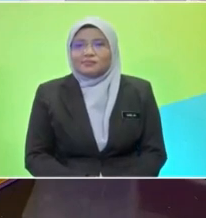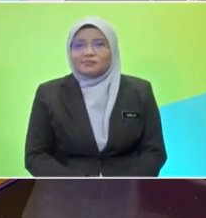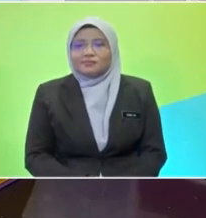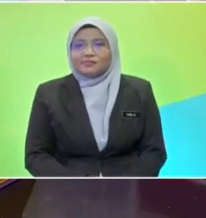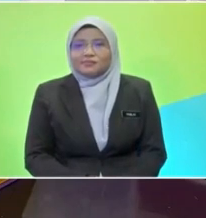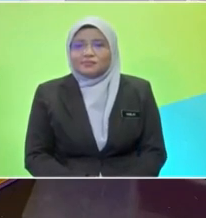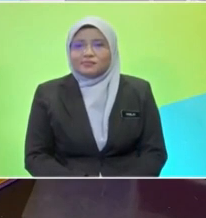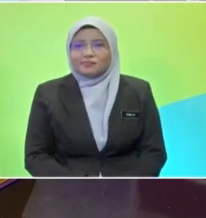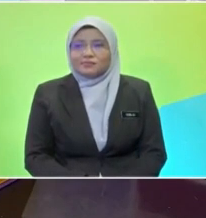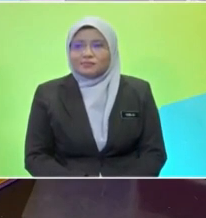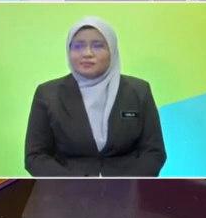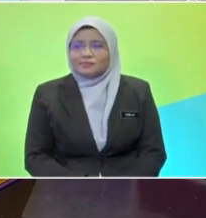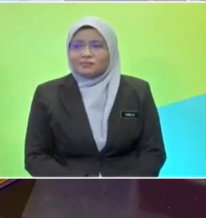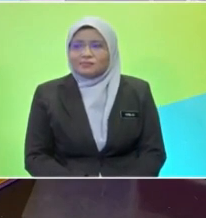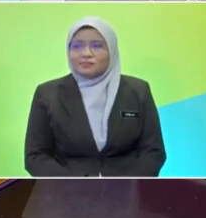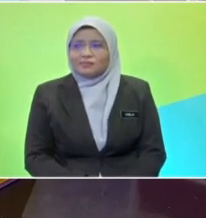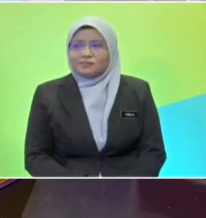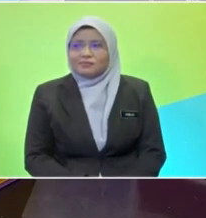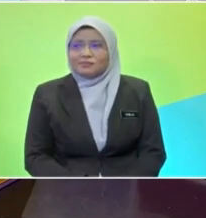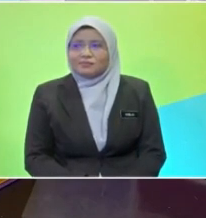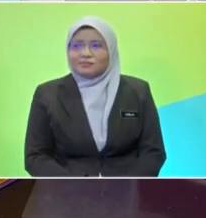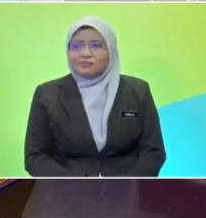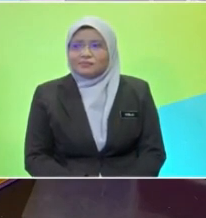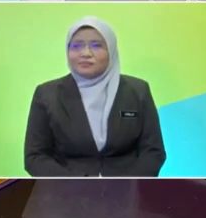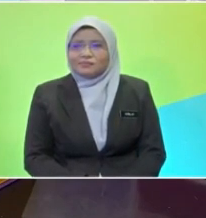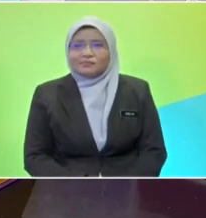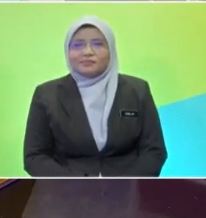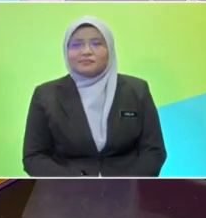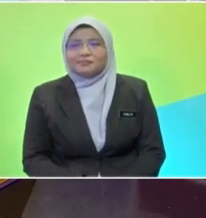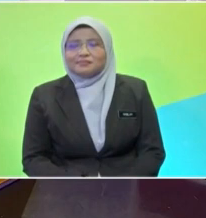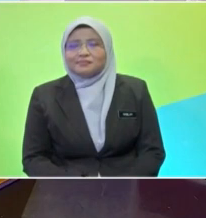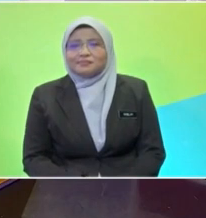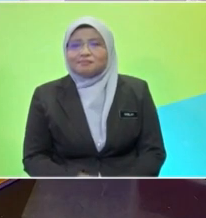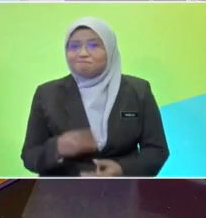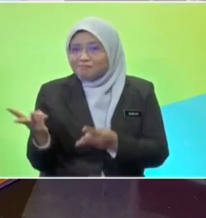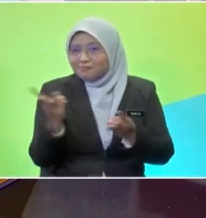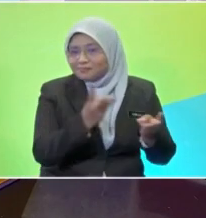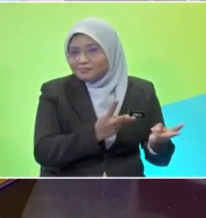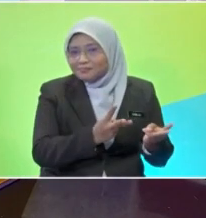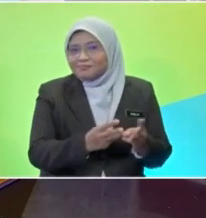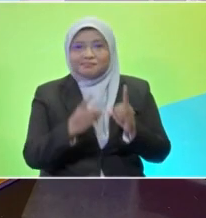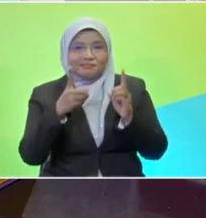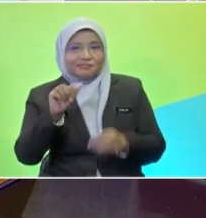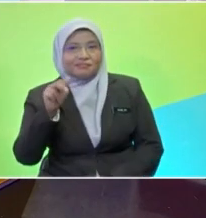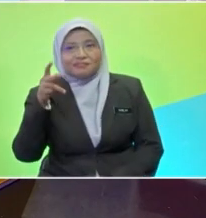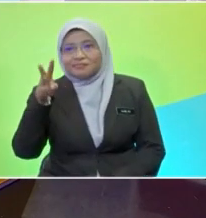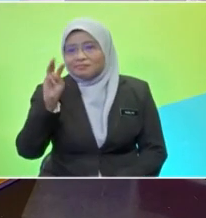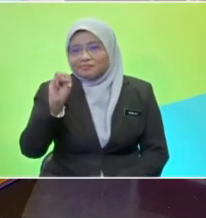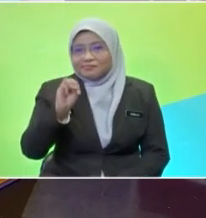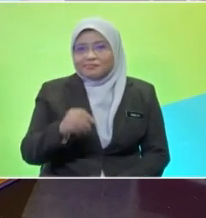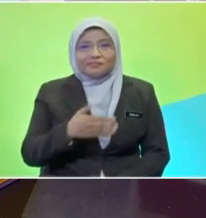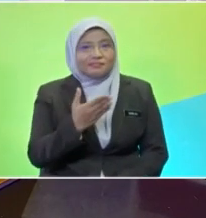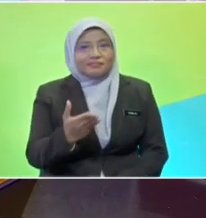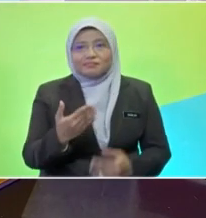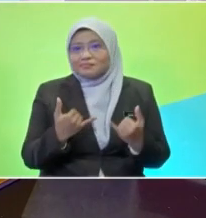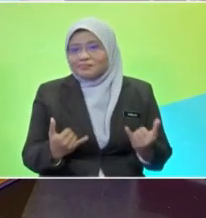one. Mr. Carl, I'm just kidding there. Everyone, welcome back to DDAT TV KPM. You are now watching the